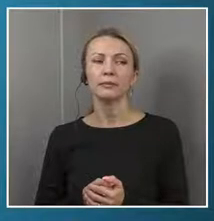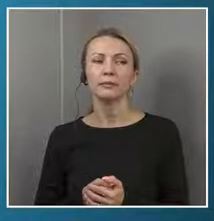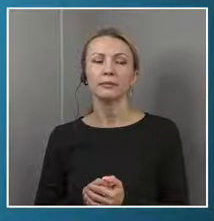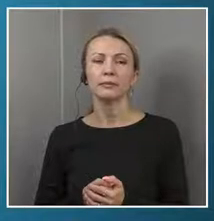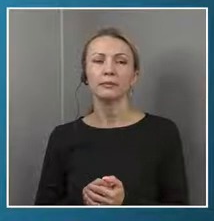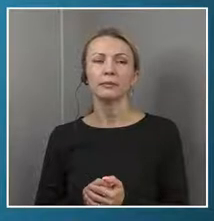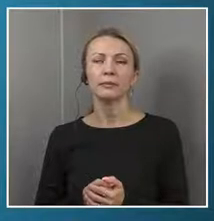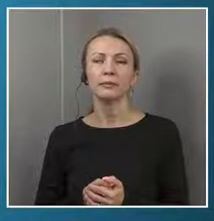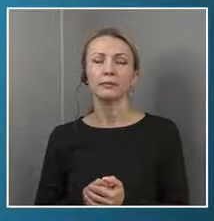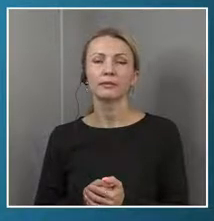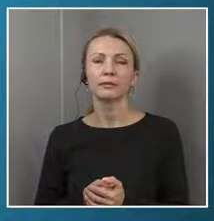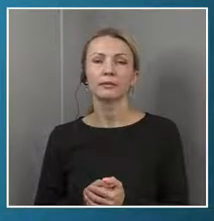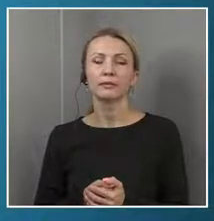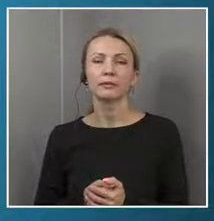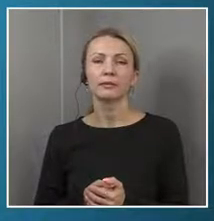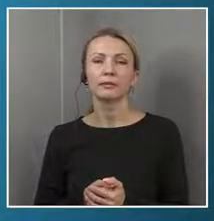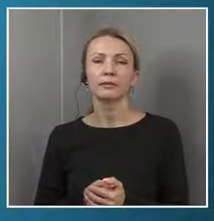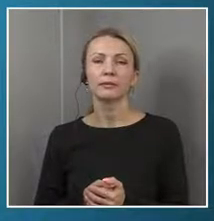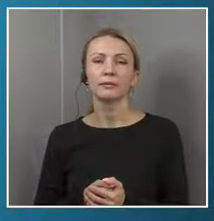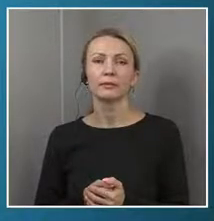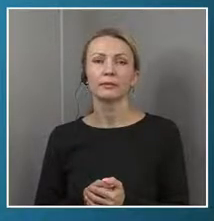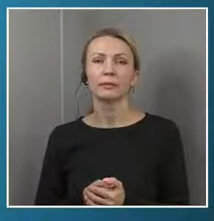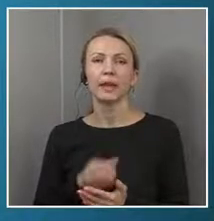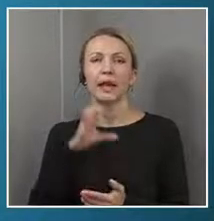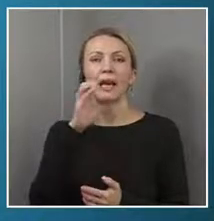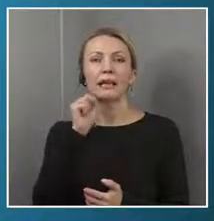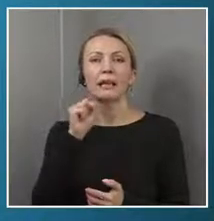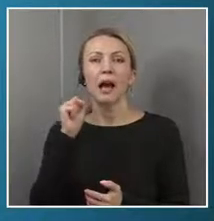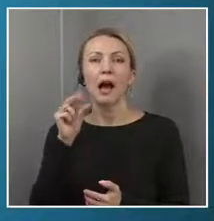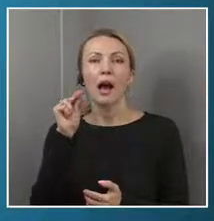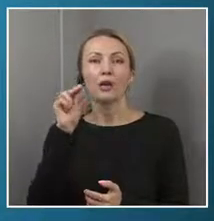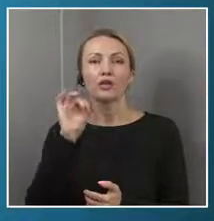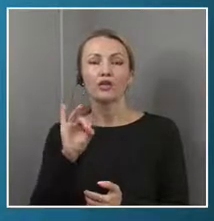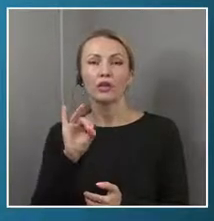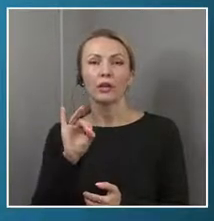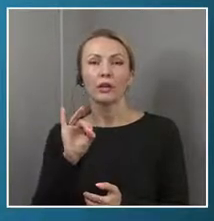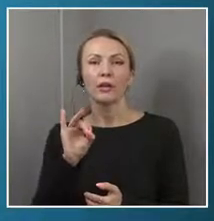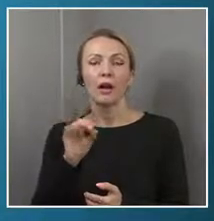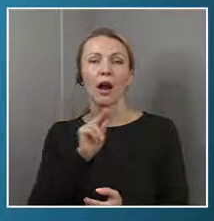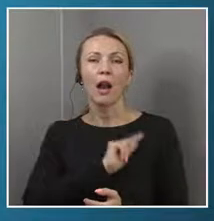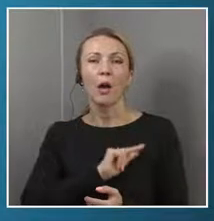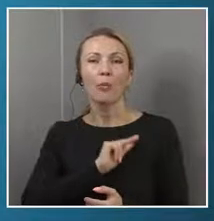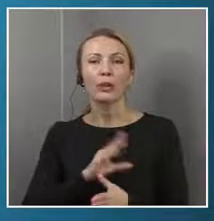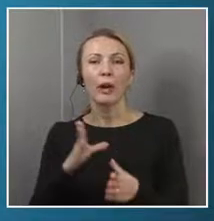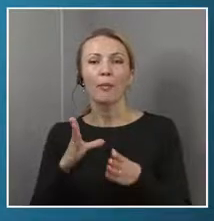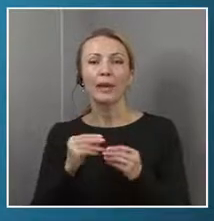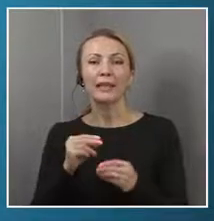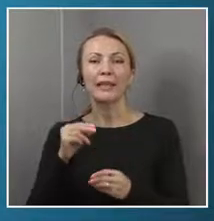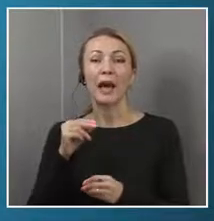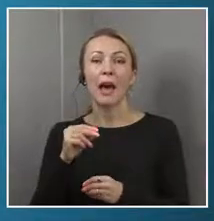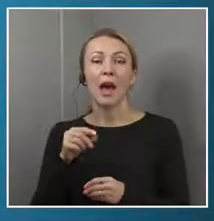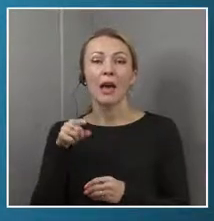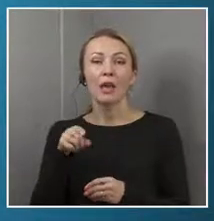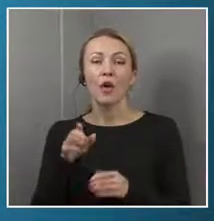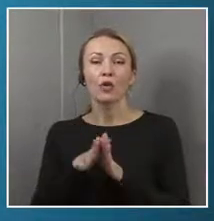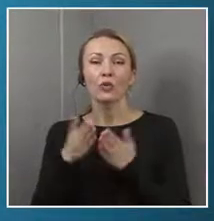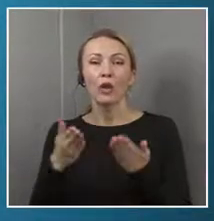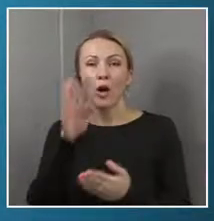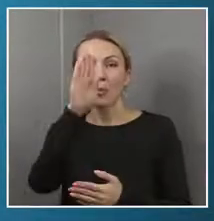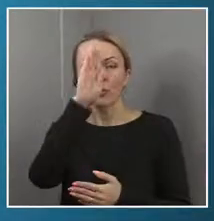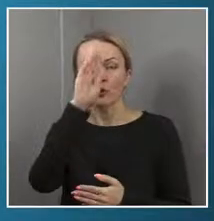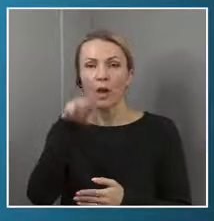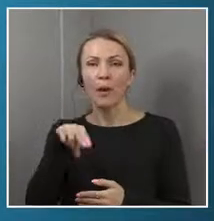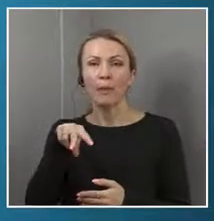splashy spreads in Playboy that presented the art collector as the epitome of the cool madman kind of